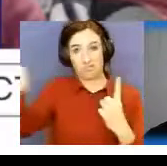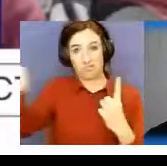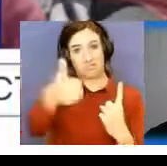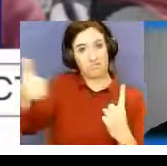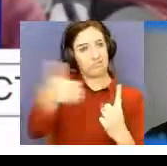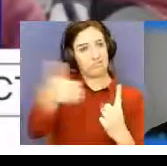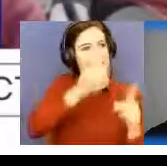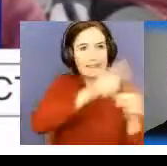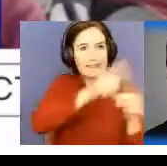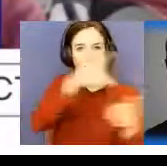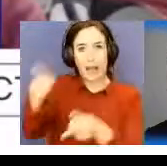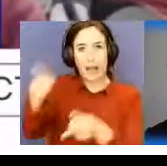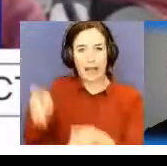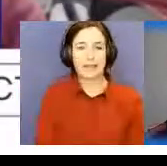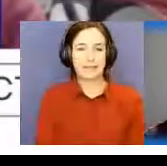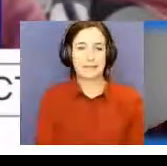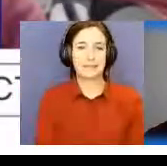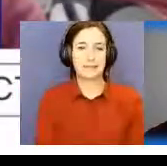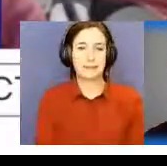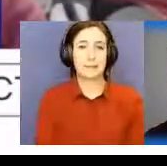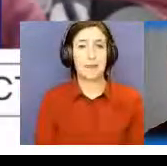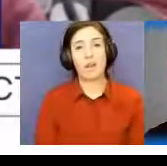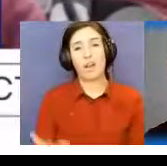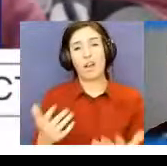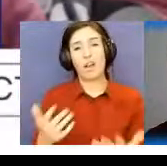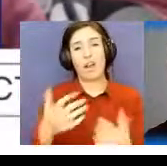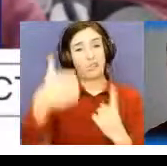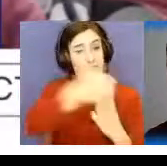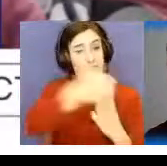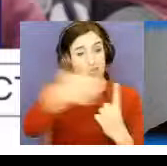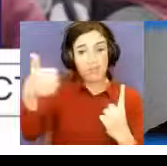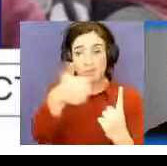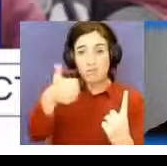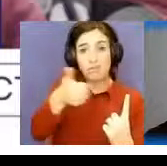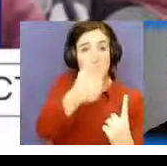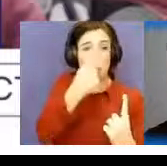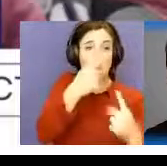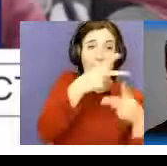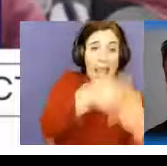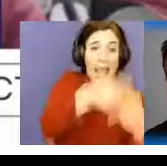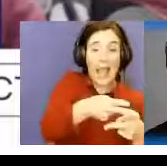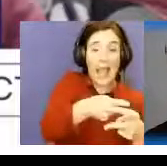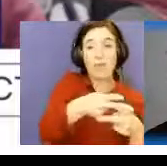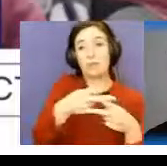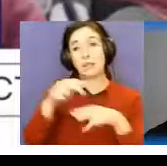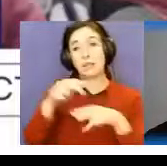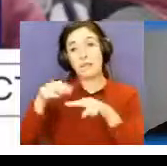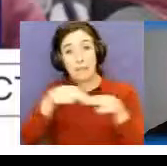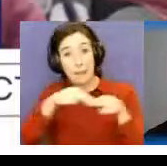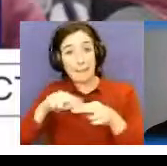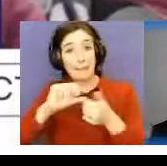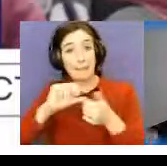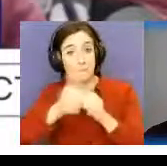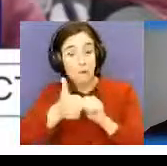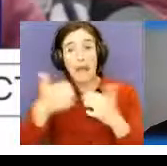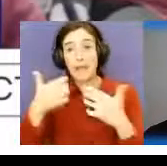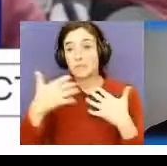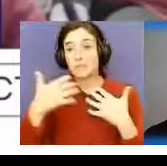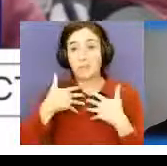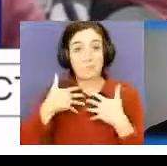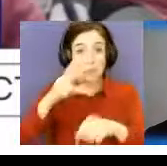those opportunities and those messages, and that could be carers, could be the family members and friends, healthcare professionals, it could be what you see and hear in the media. But this